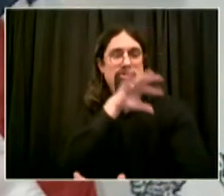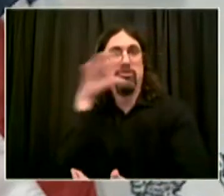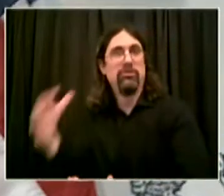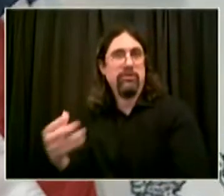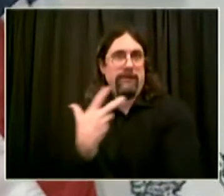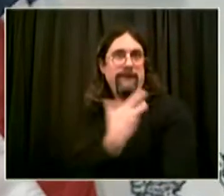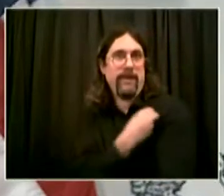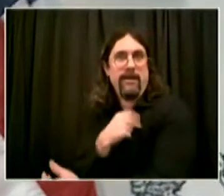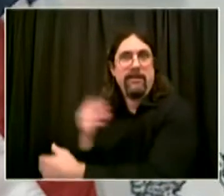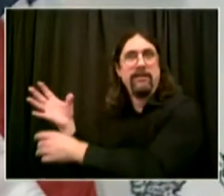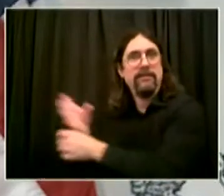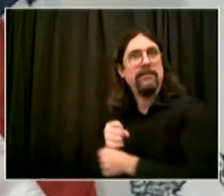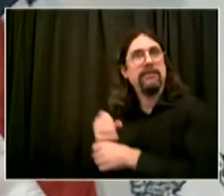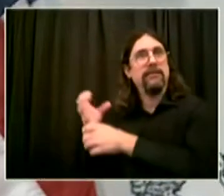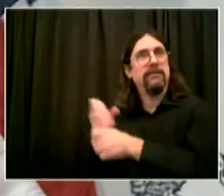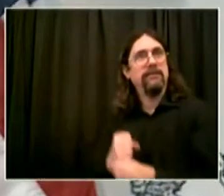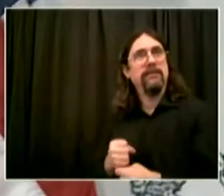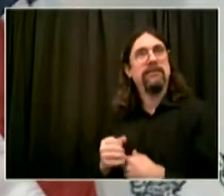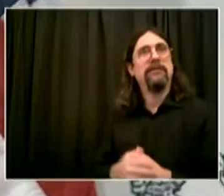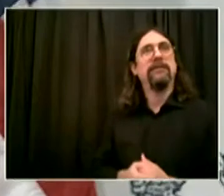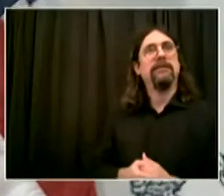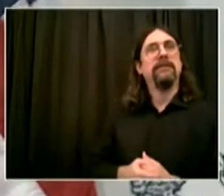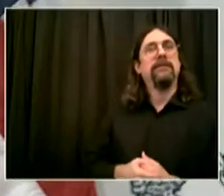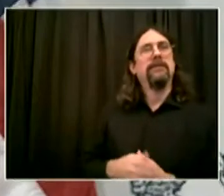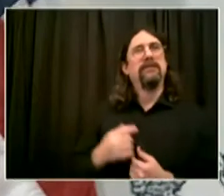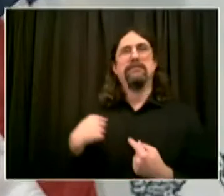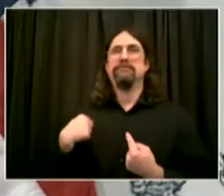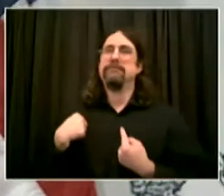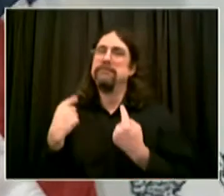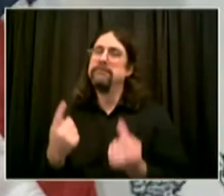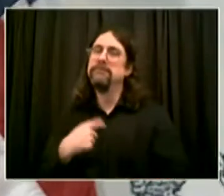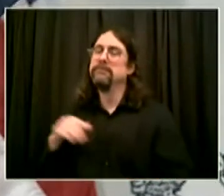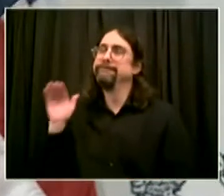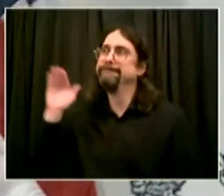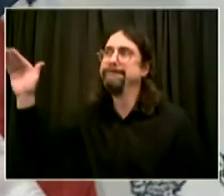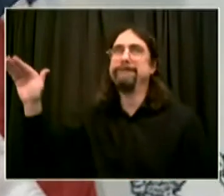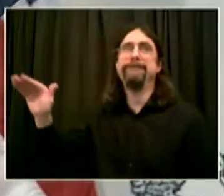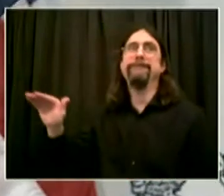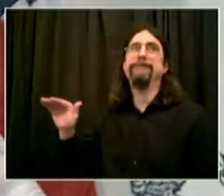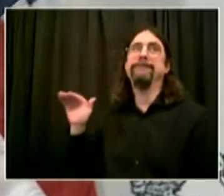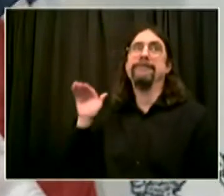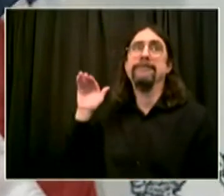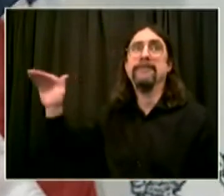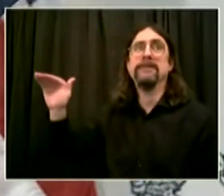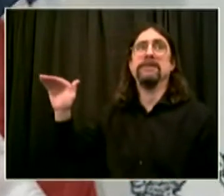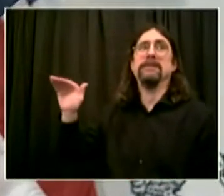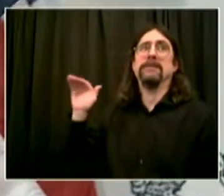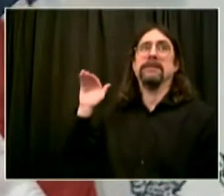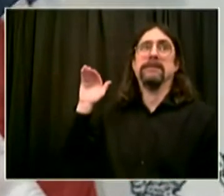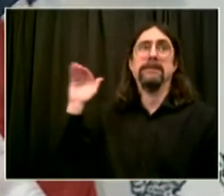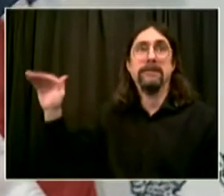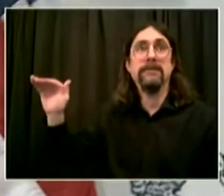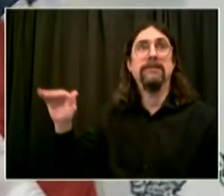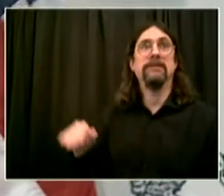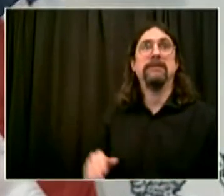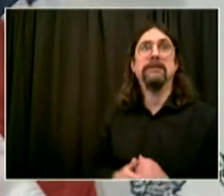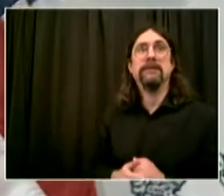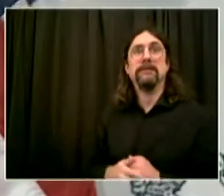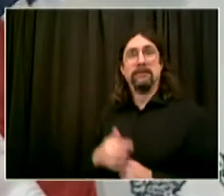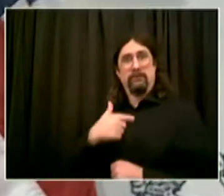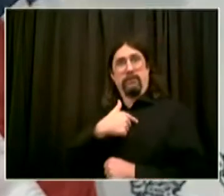be able, with proper supply, with sufficient supply, we'll be able to vaccinate 500,000 people a week starting